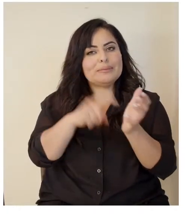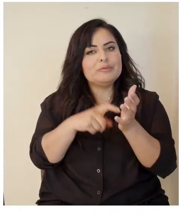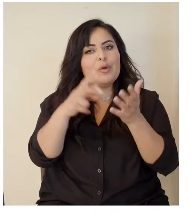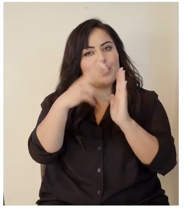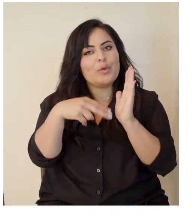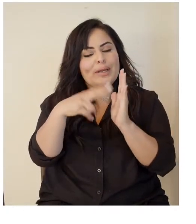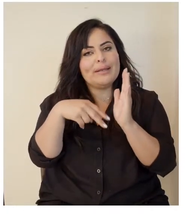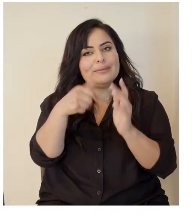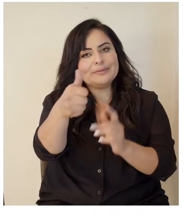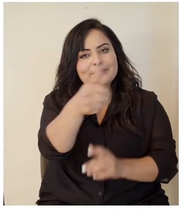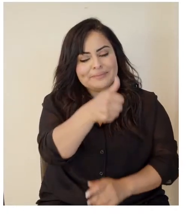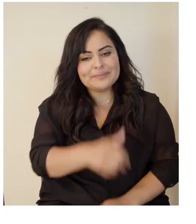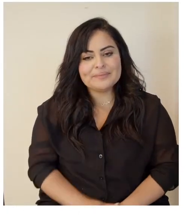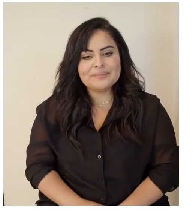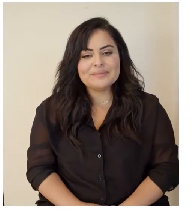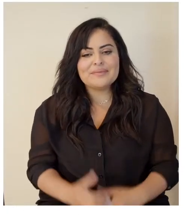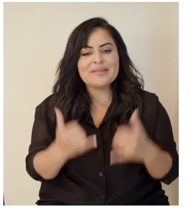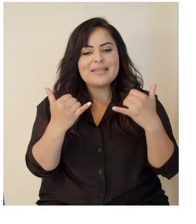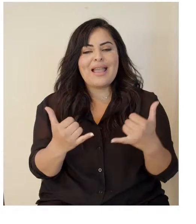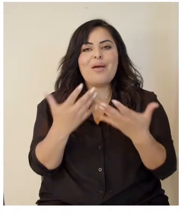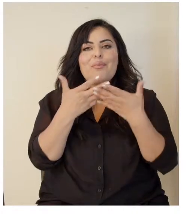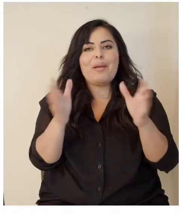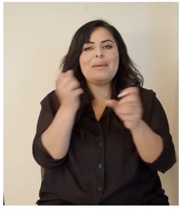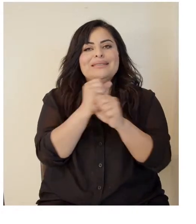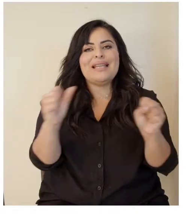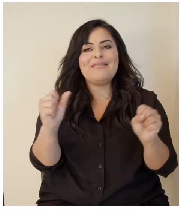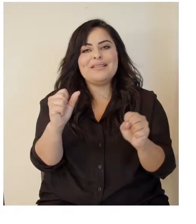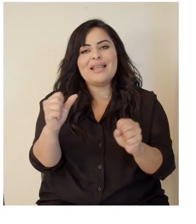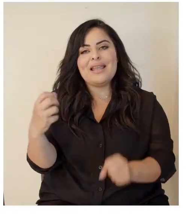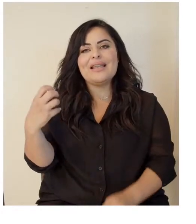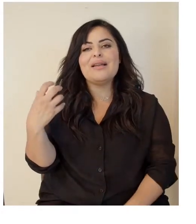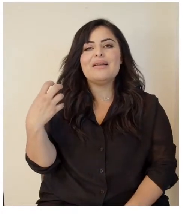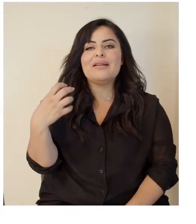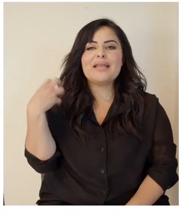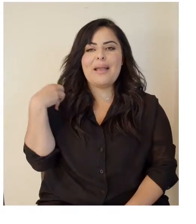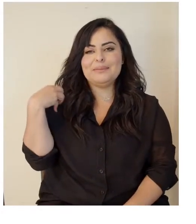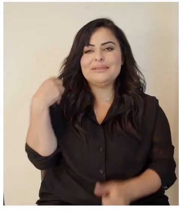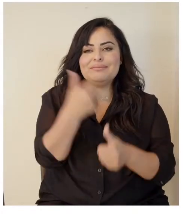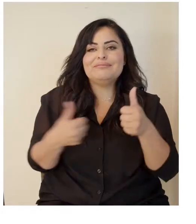we're to talk about evacuations and public safety with Los Angeles County Sheriff Captain Williams.